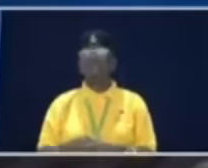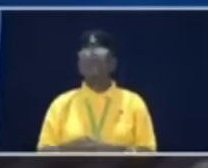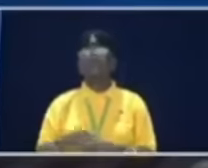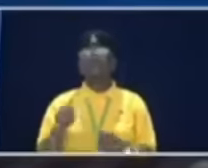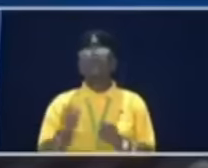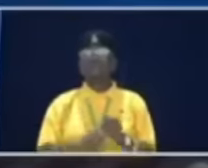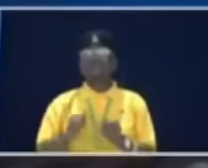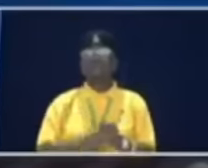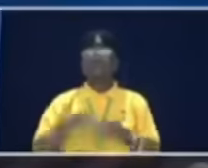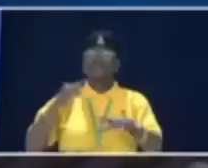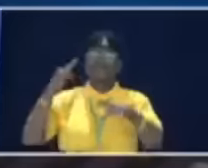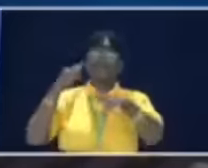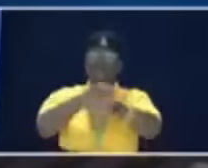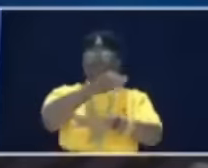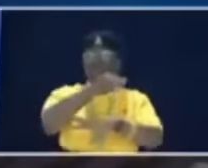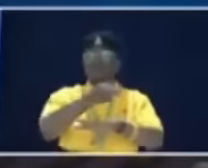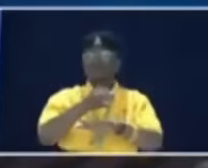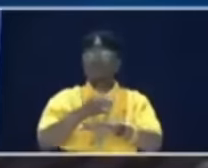every force,